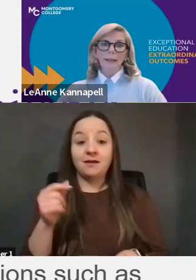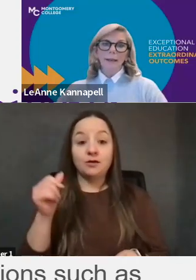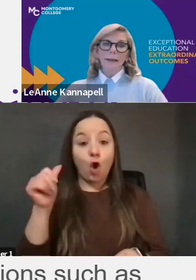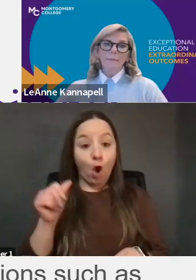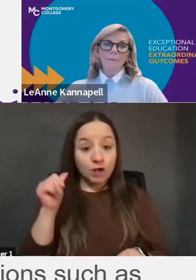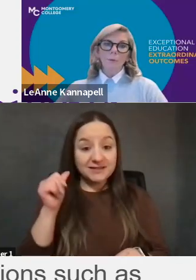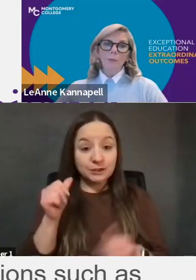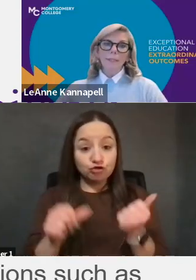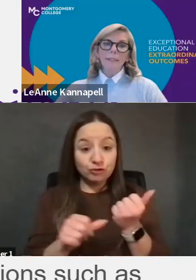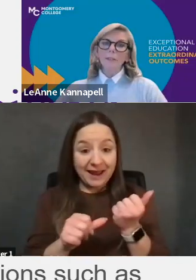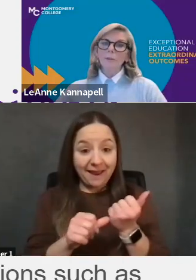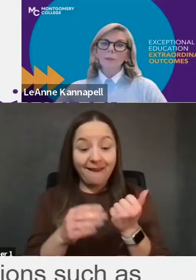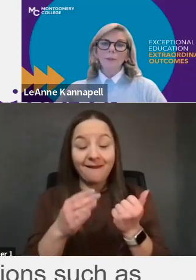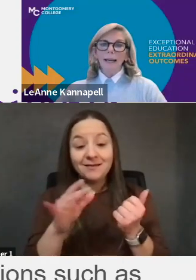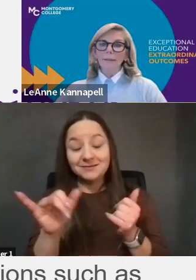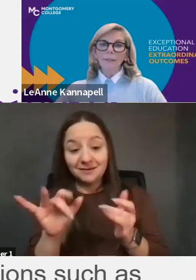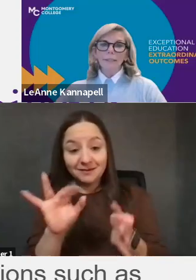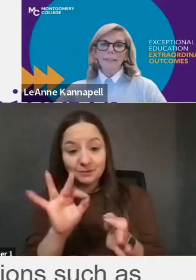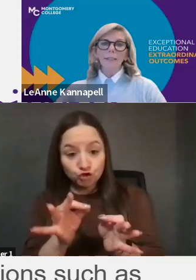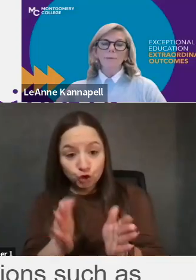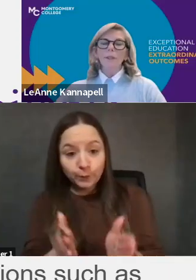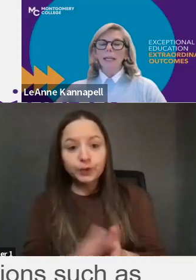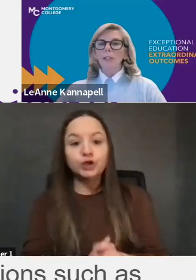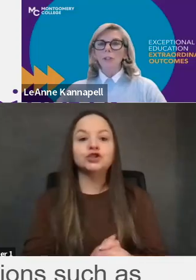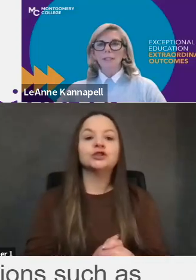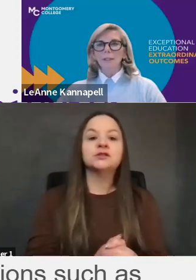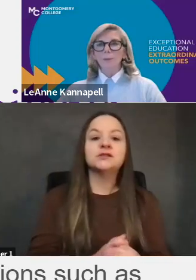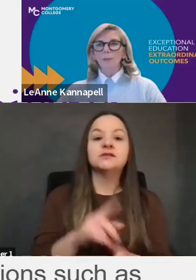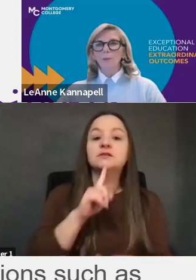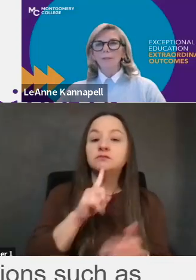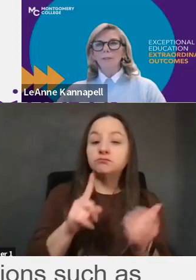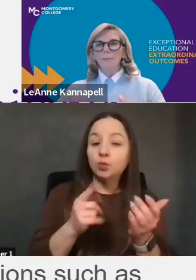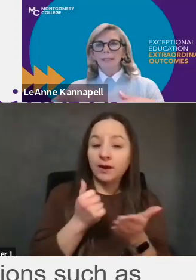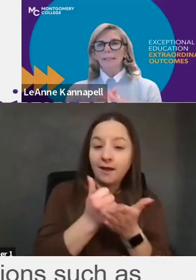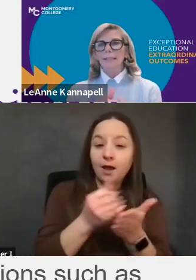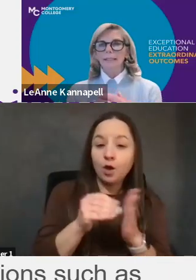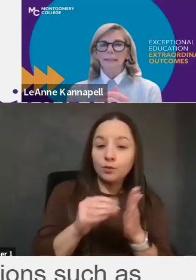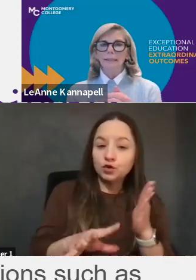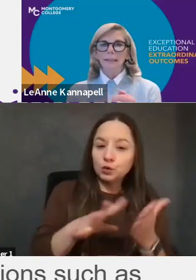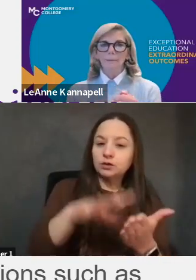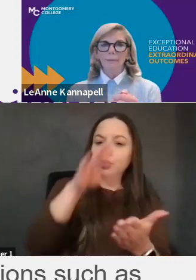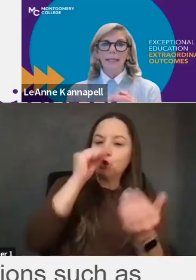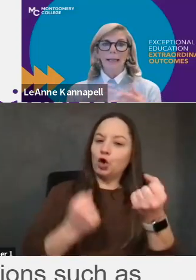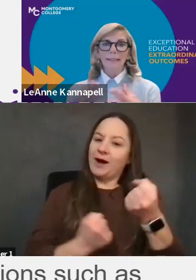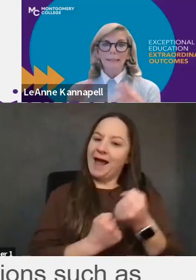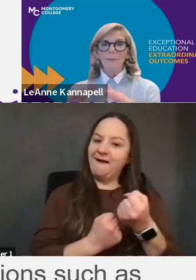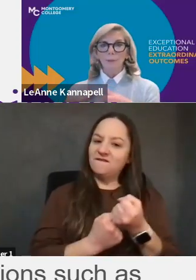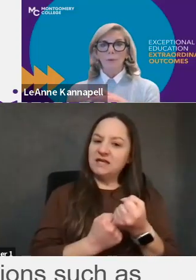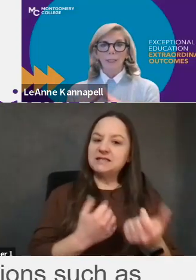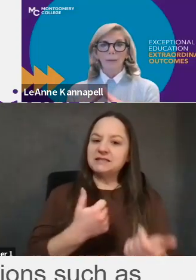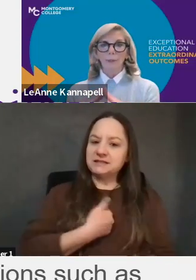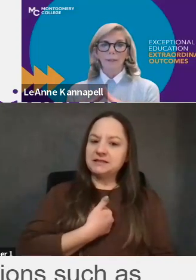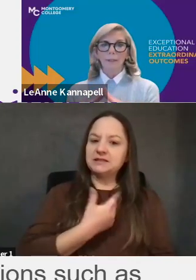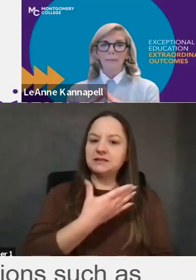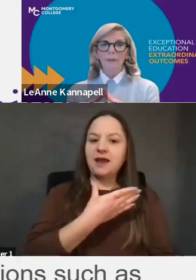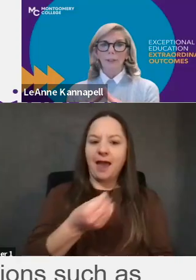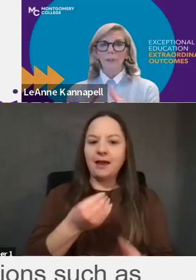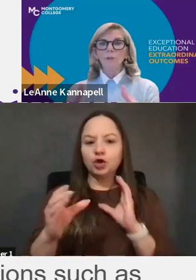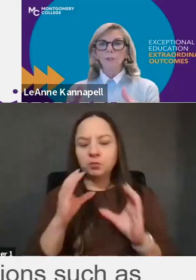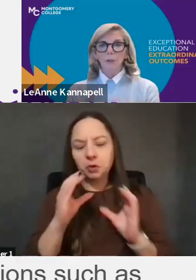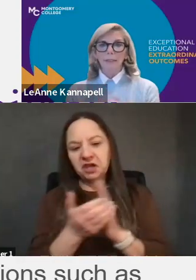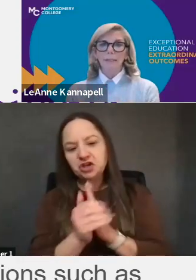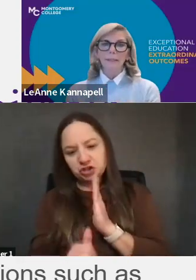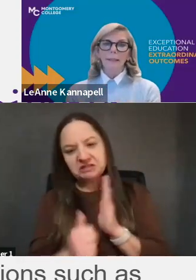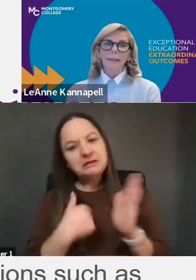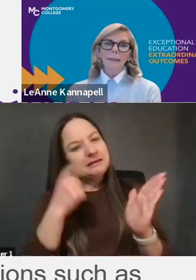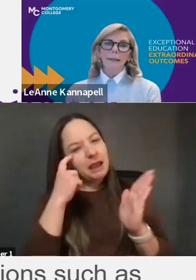course. We assist students with advocacy and communication skills, which is one of the biggest things that I seem to be working with a lot of our